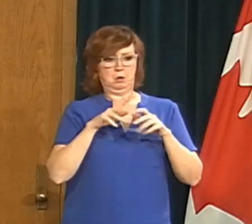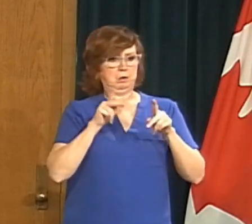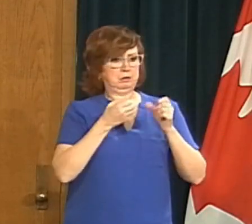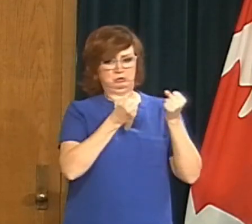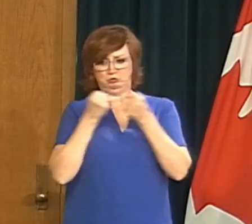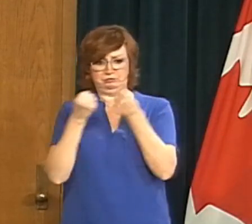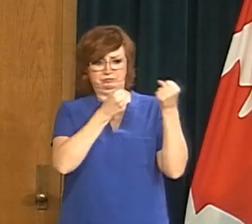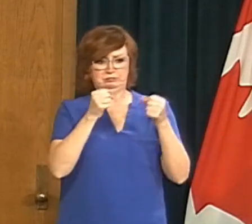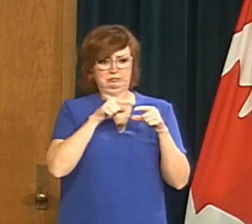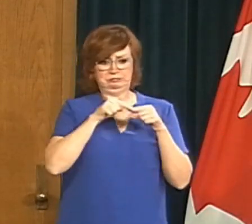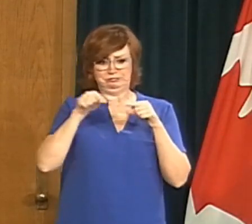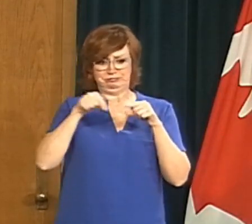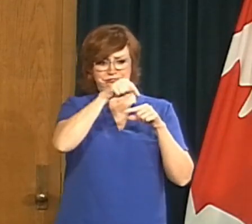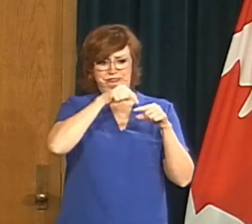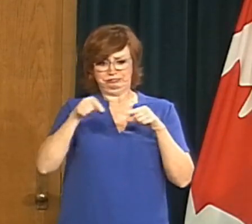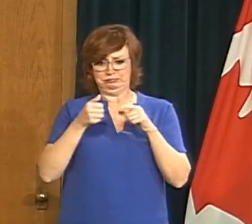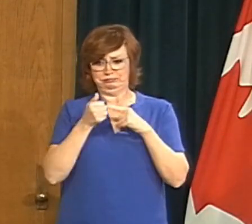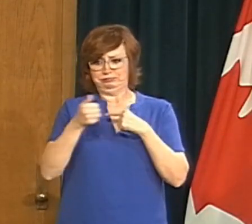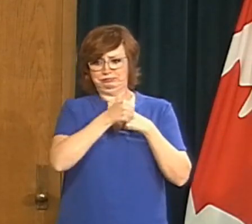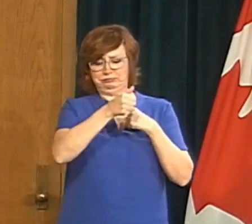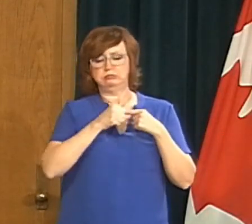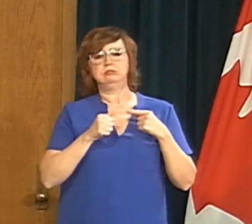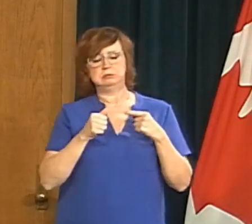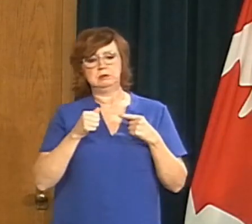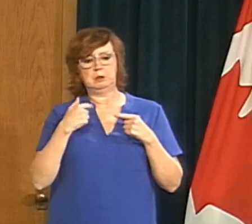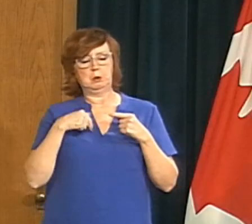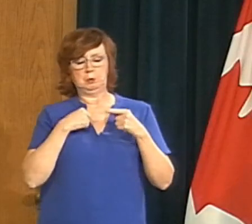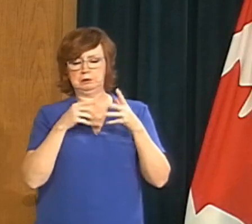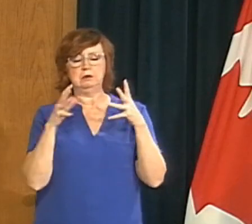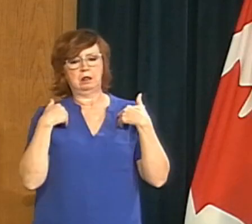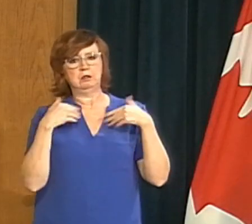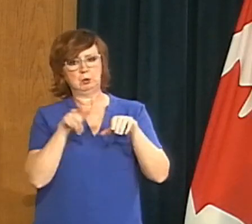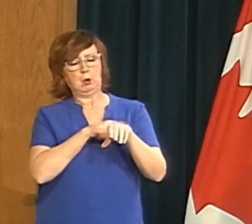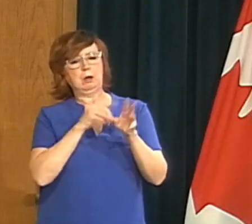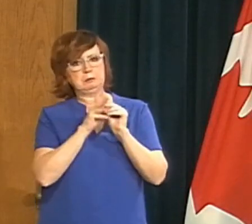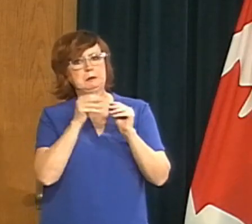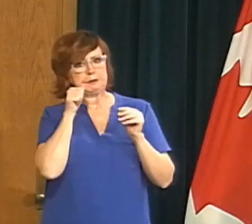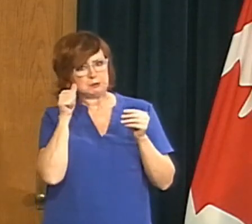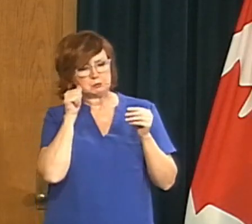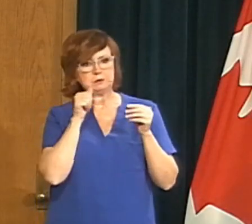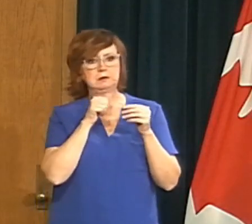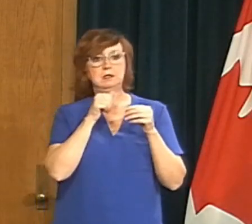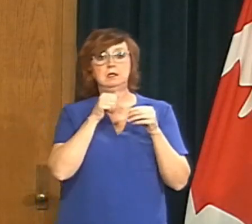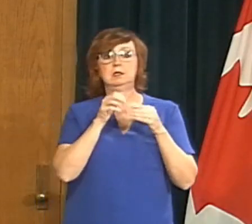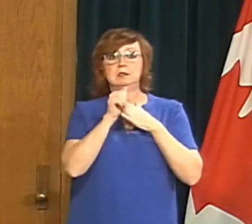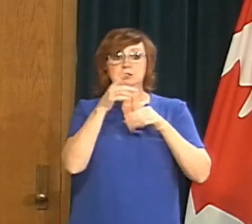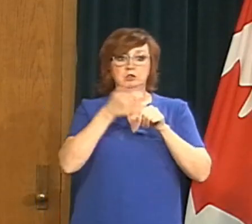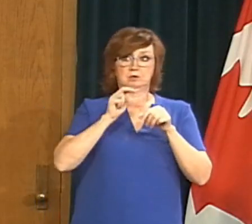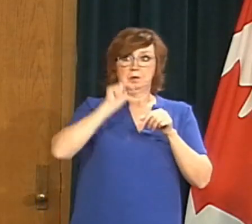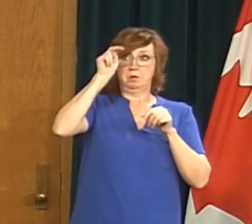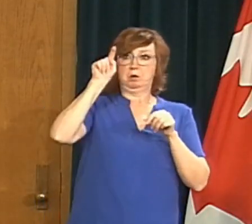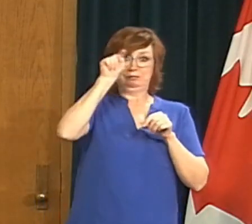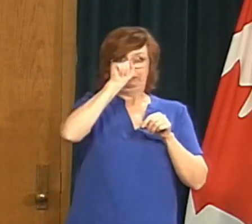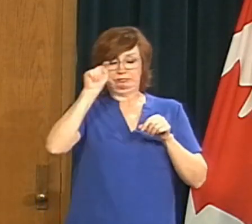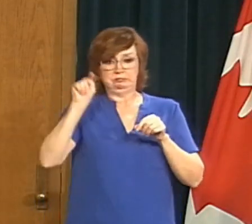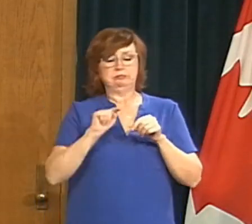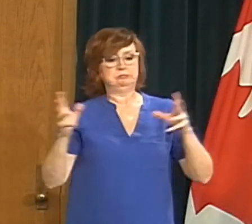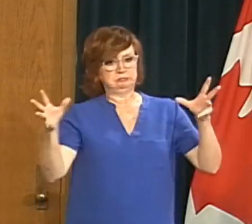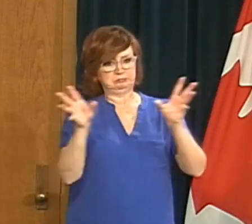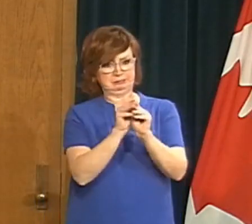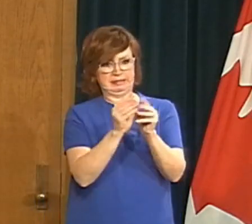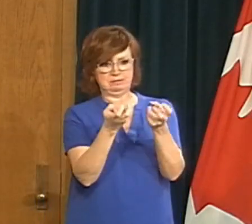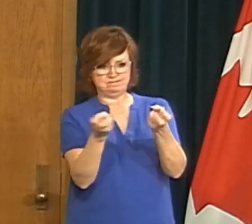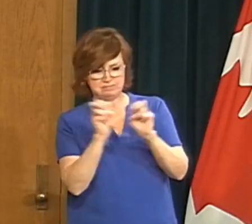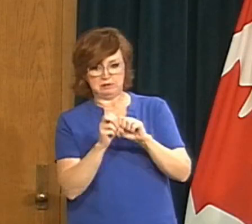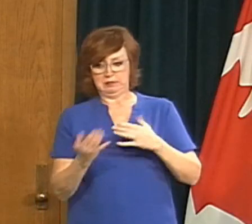So our Minister of Government Relations spoke to, as I said, a number of northern leaders yesterday as well as a number more today. And as a